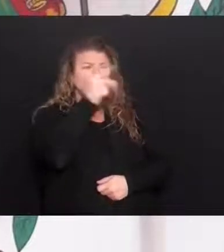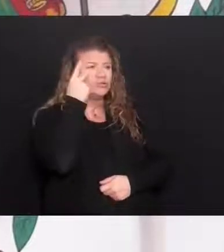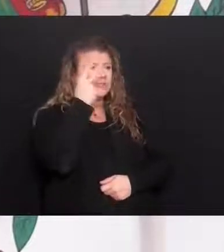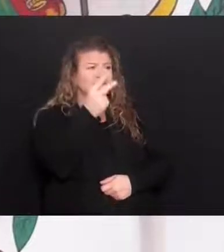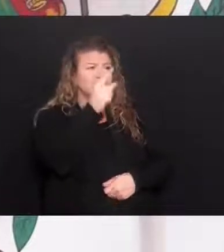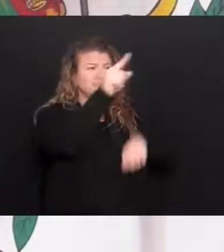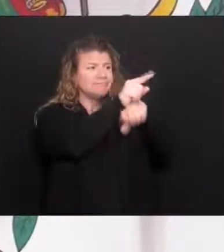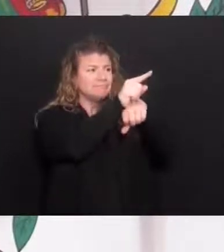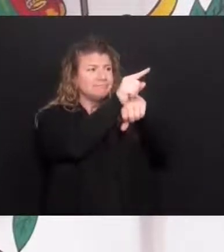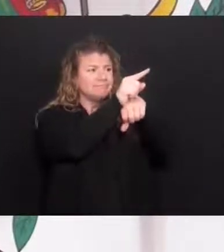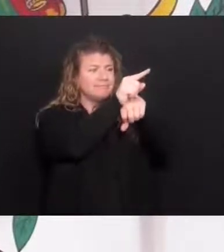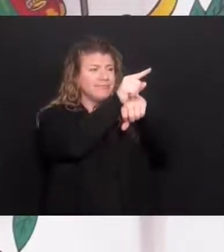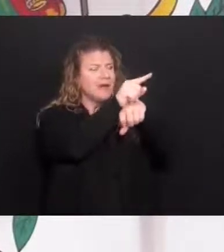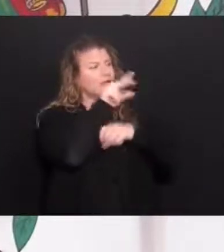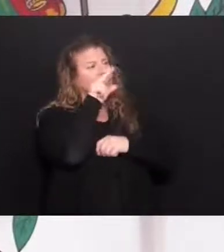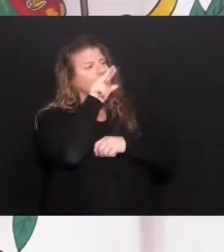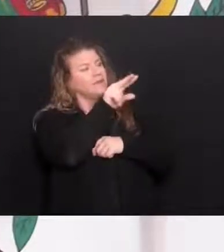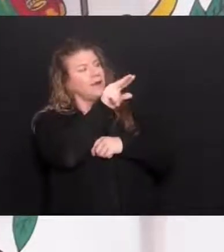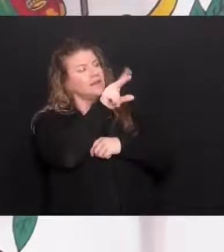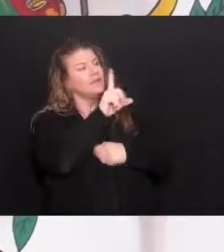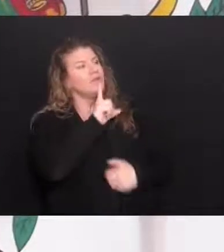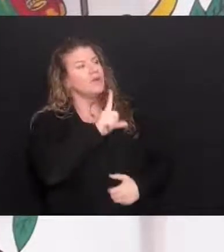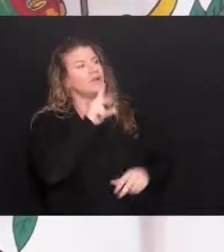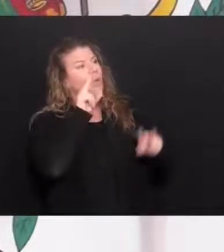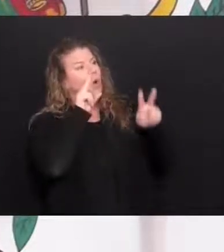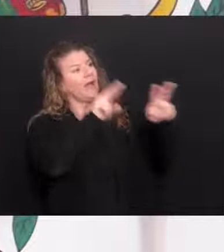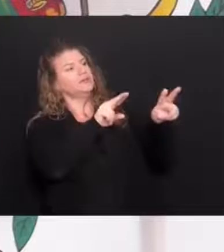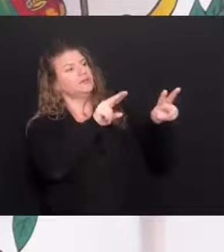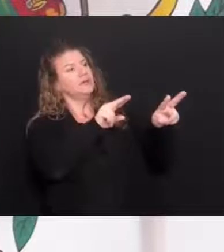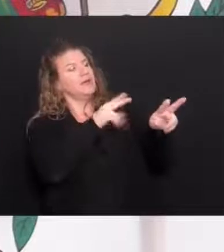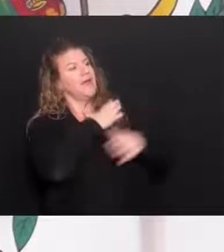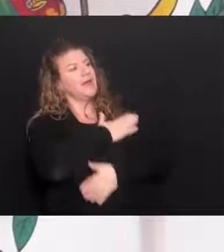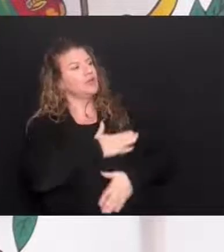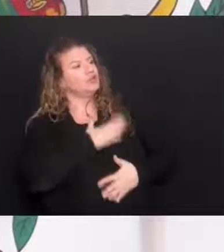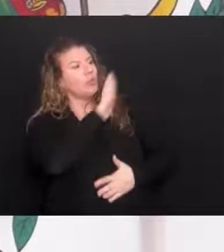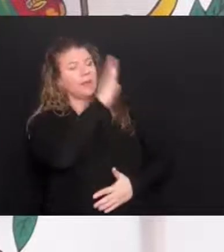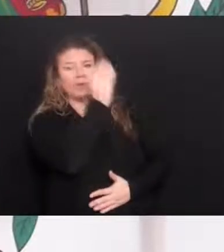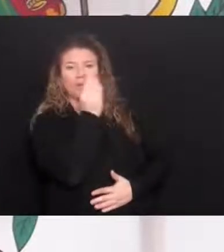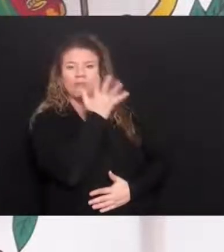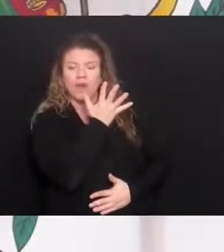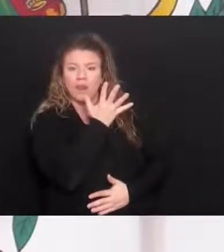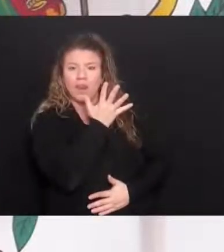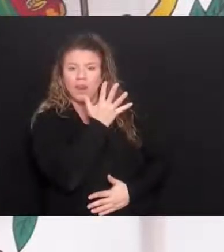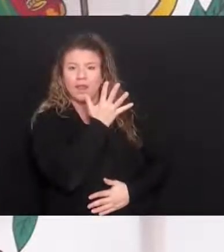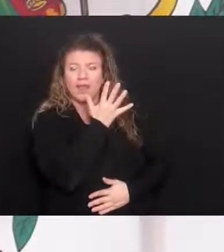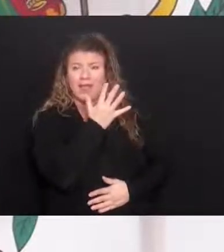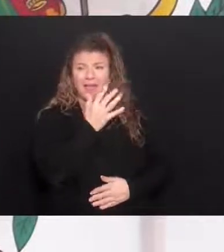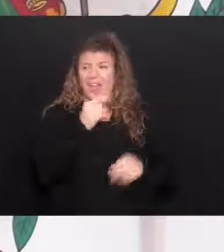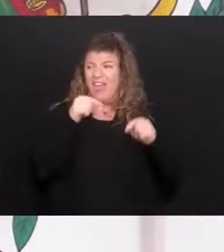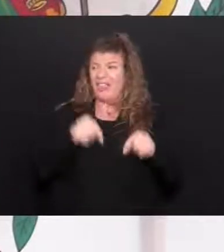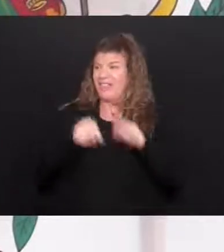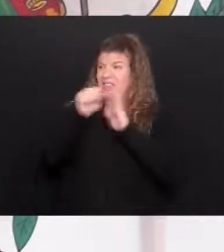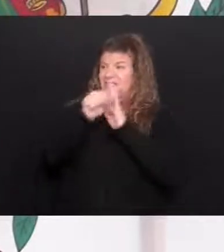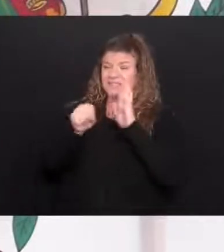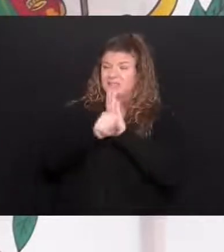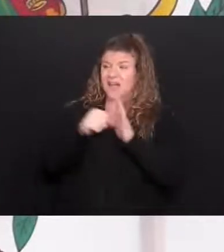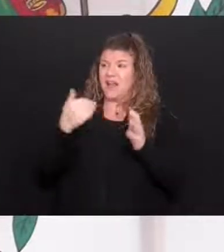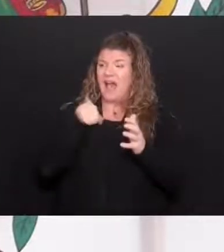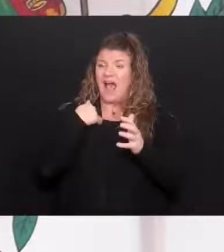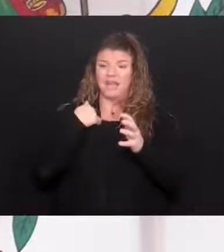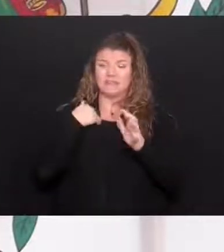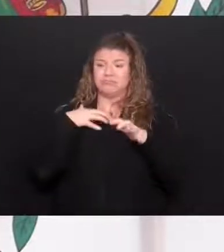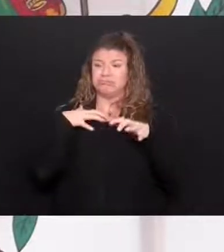and you'd take just a second to really see the beauty that this great state abounds in all over the